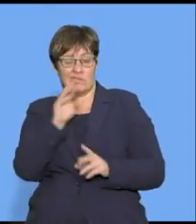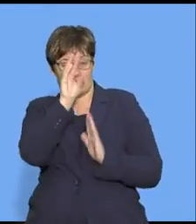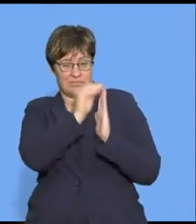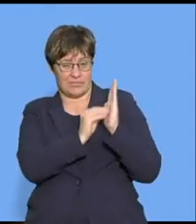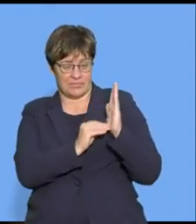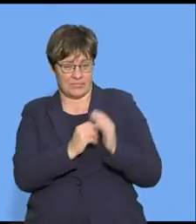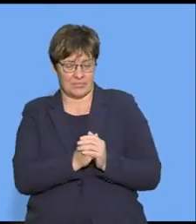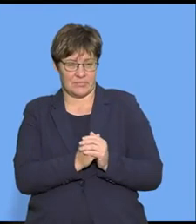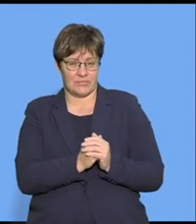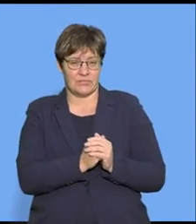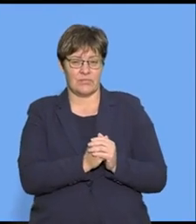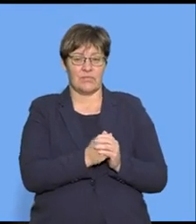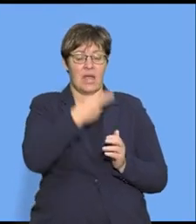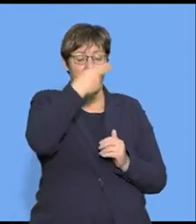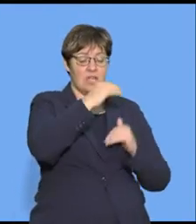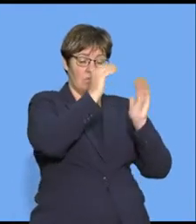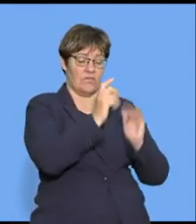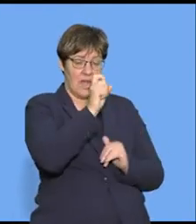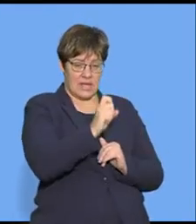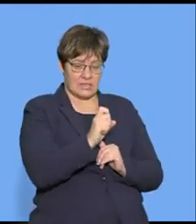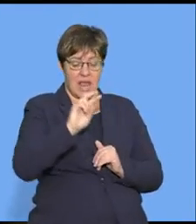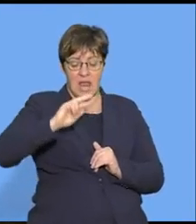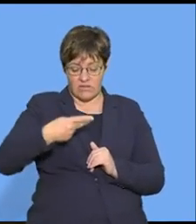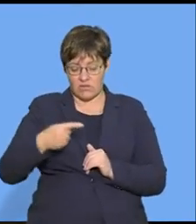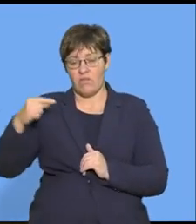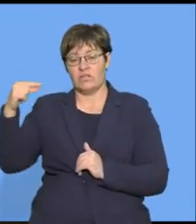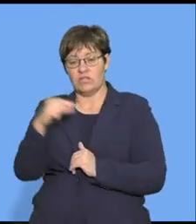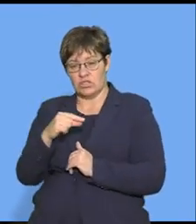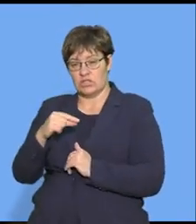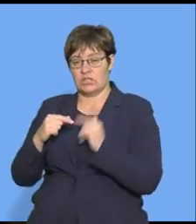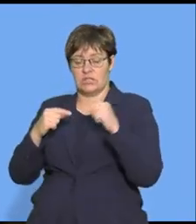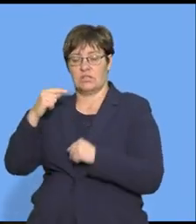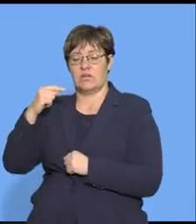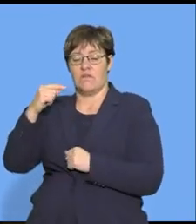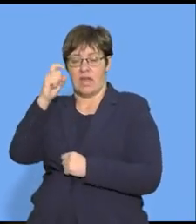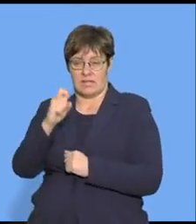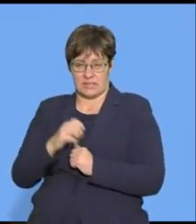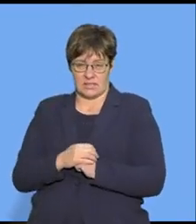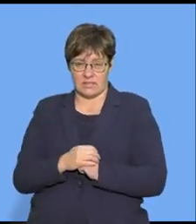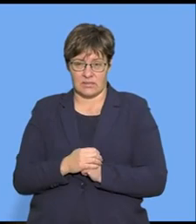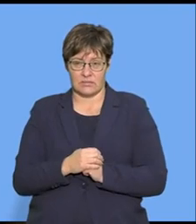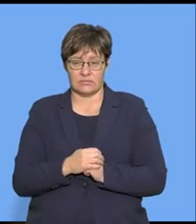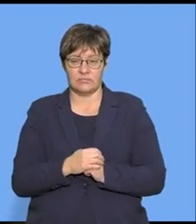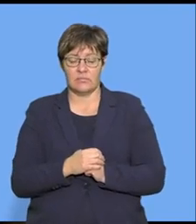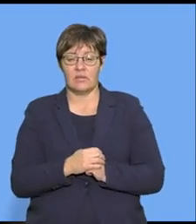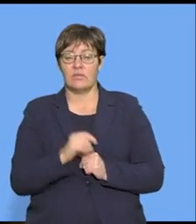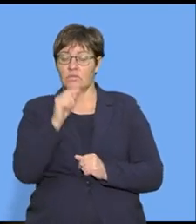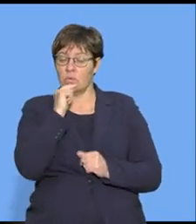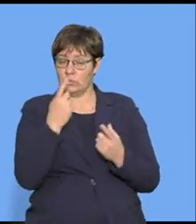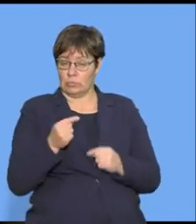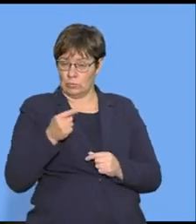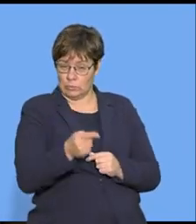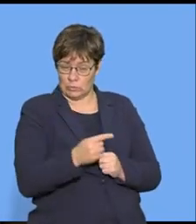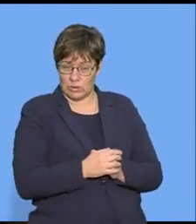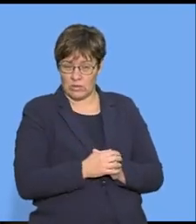of x is the inverse of g of x. Just remember, to actually go about doing this, you need